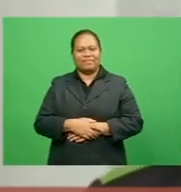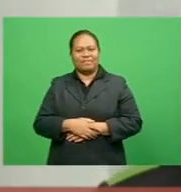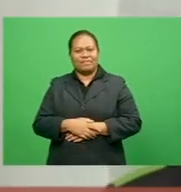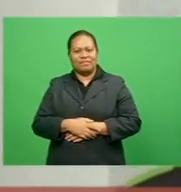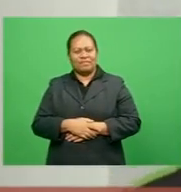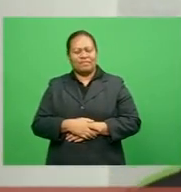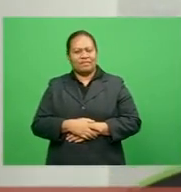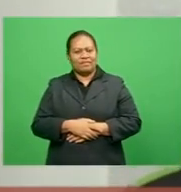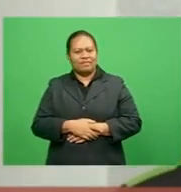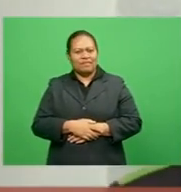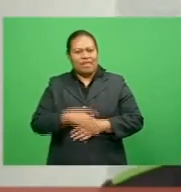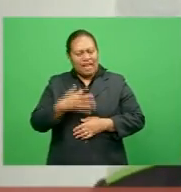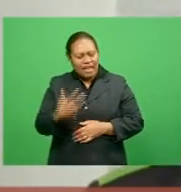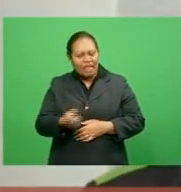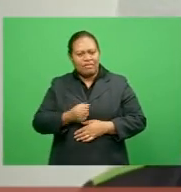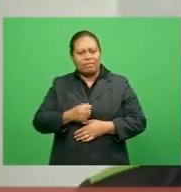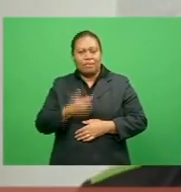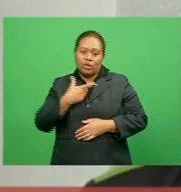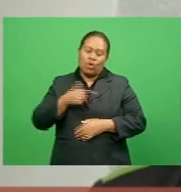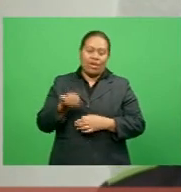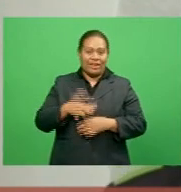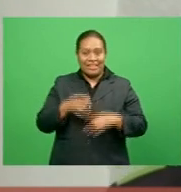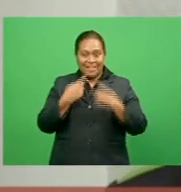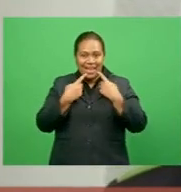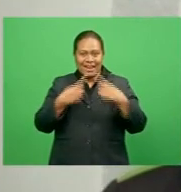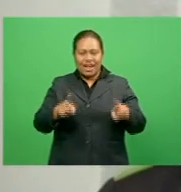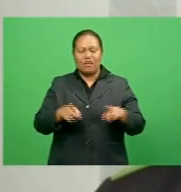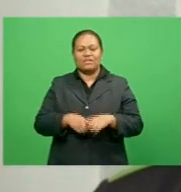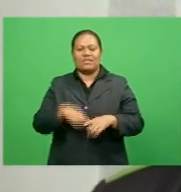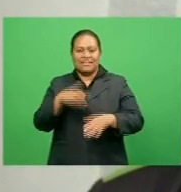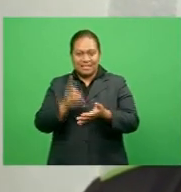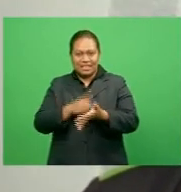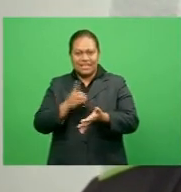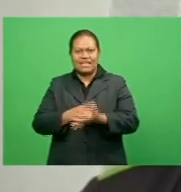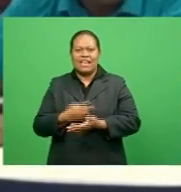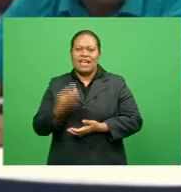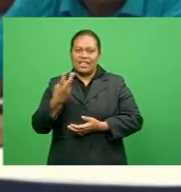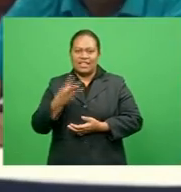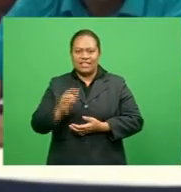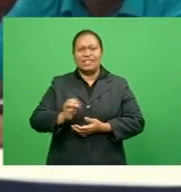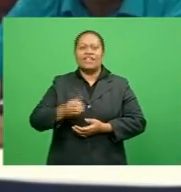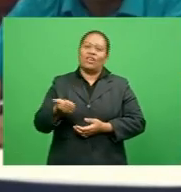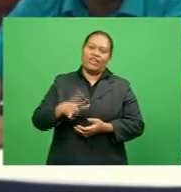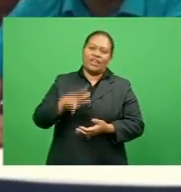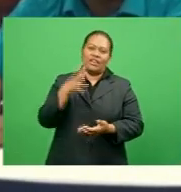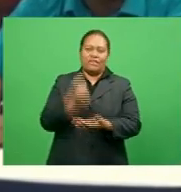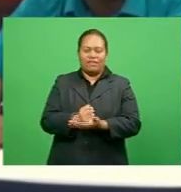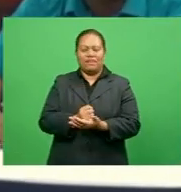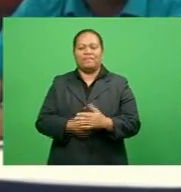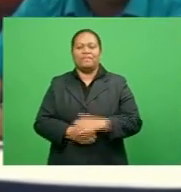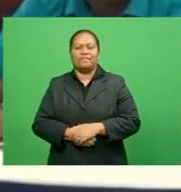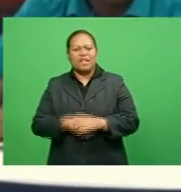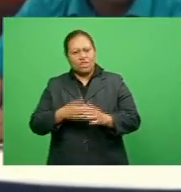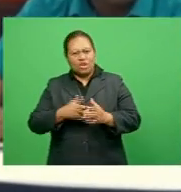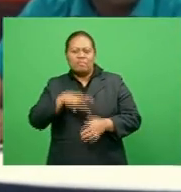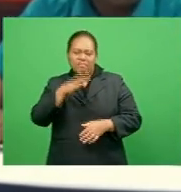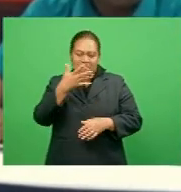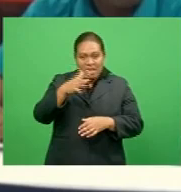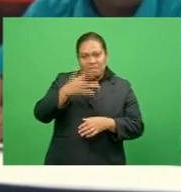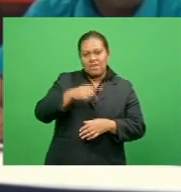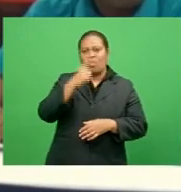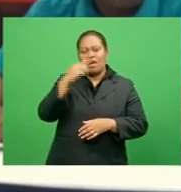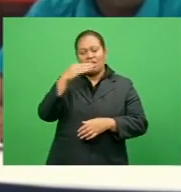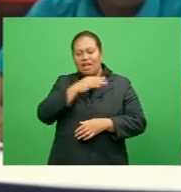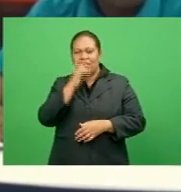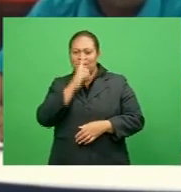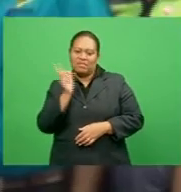interested since we have announced the date. We have about 80 already confirmed, so we should be looking at anything above 100 for this